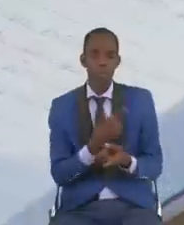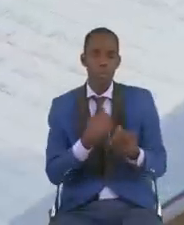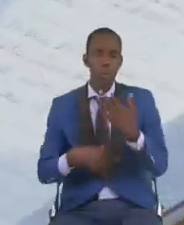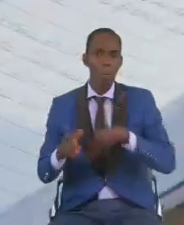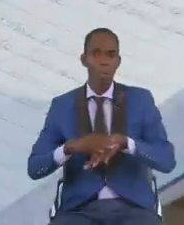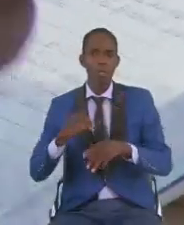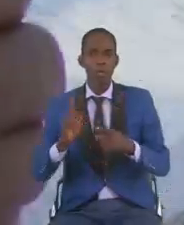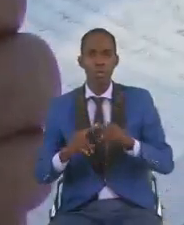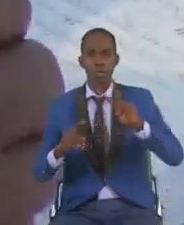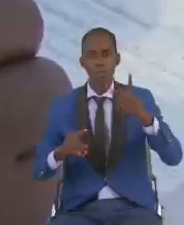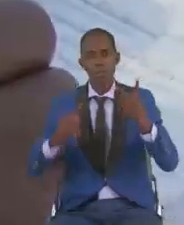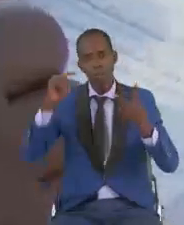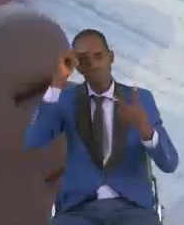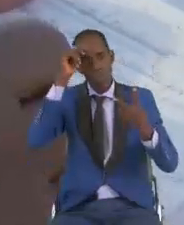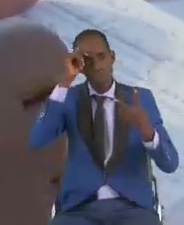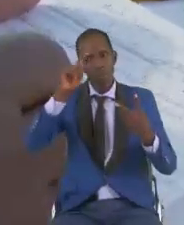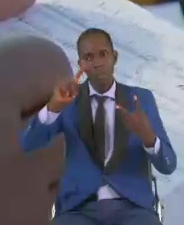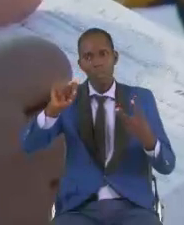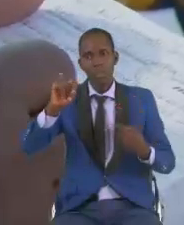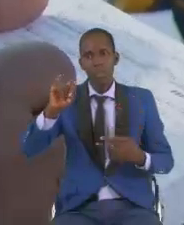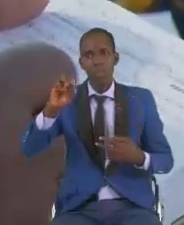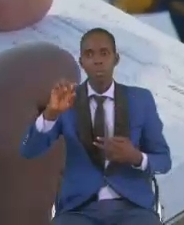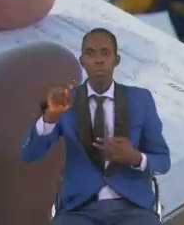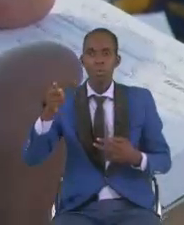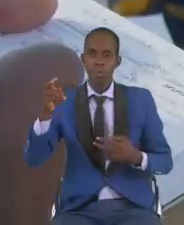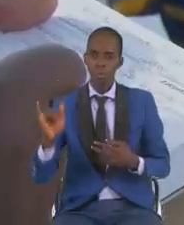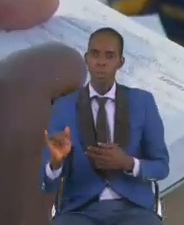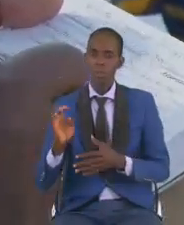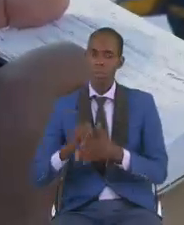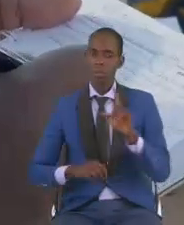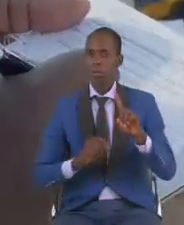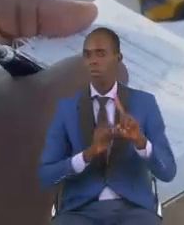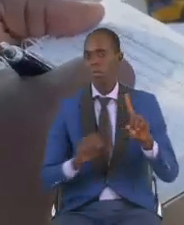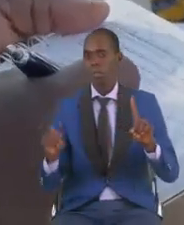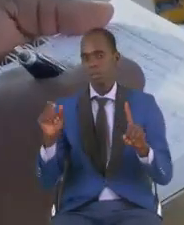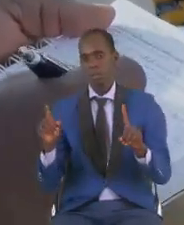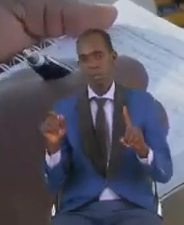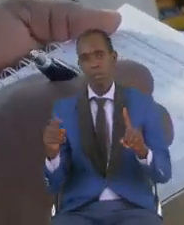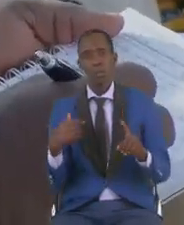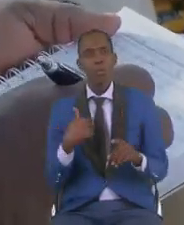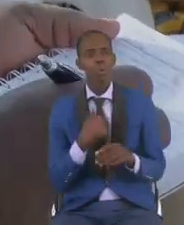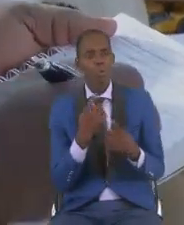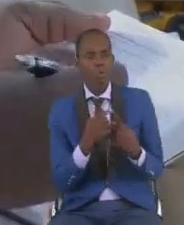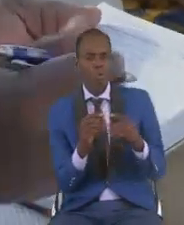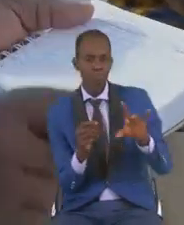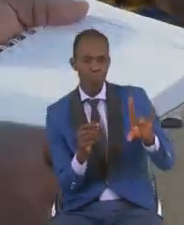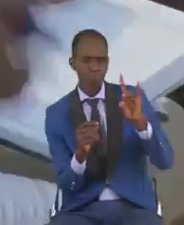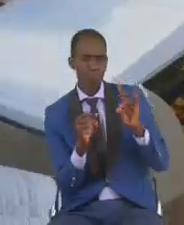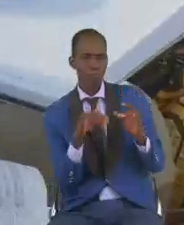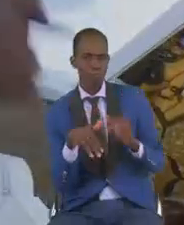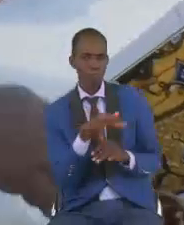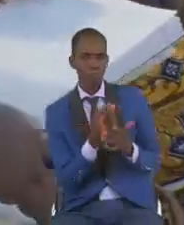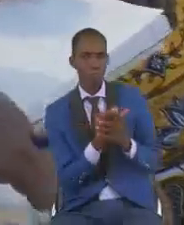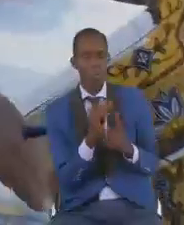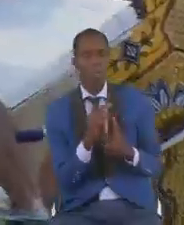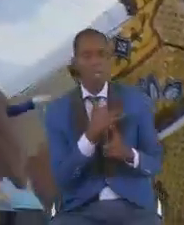2 Timothy chapter 1, verse 11, you want to pick up those words and you want to apply them